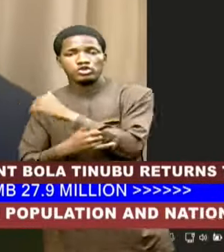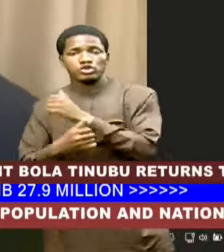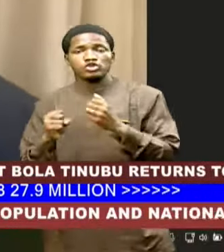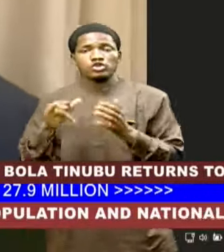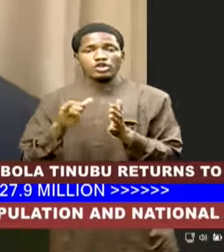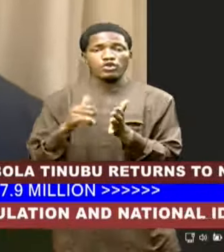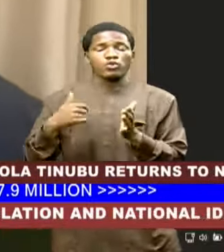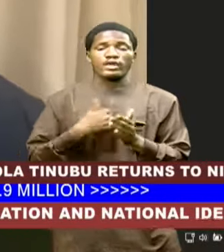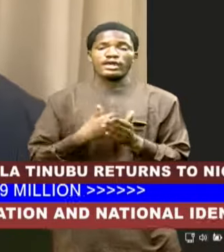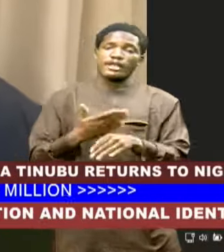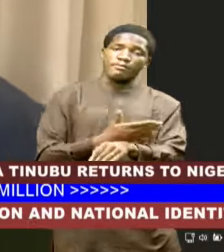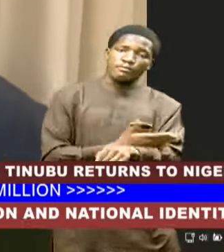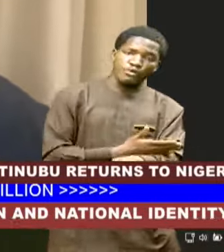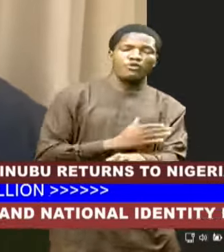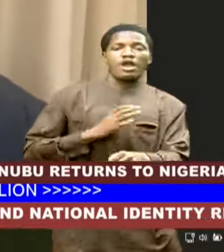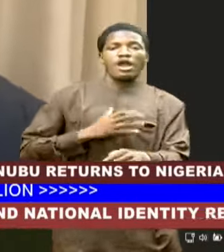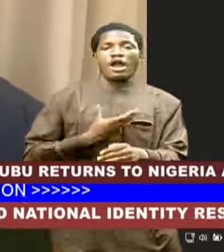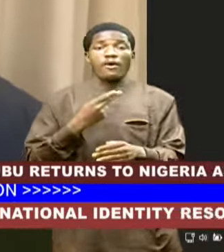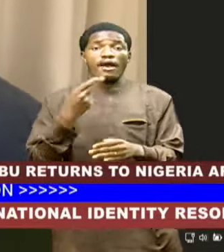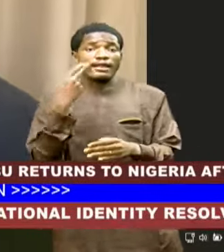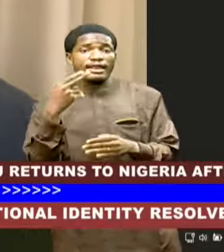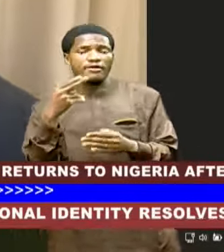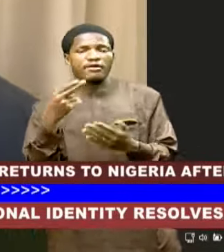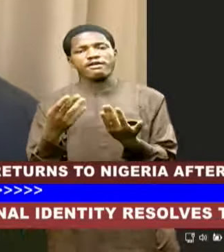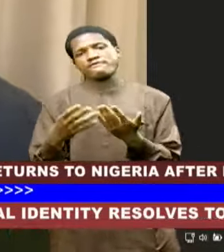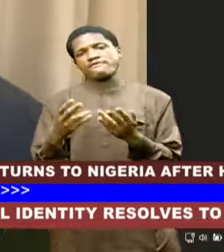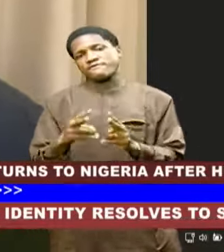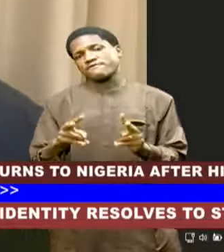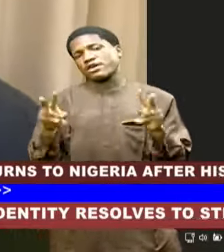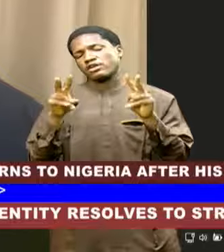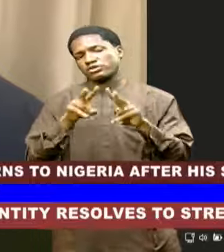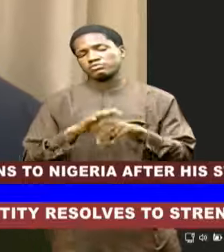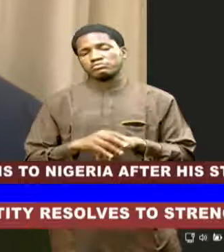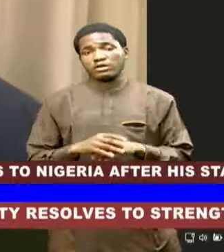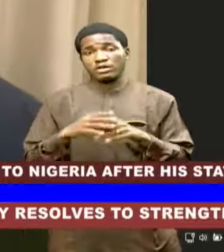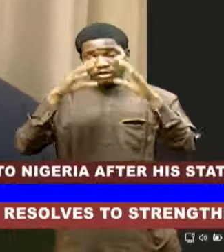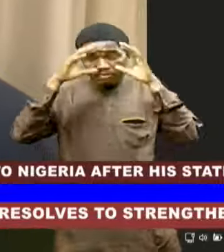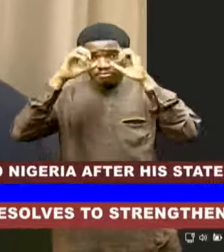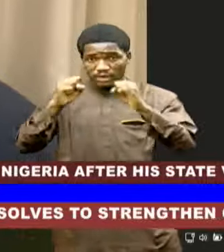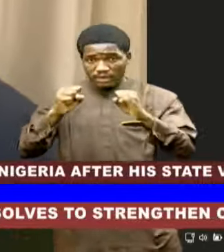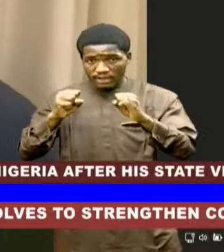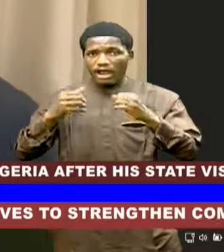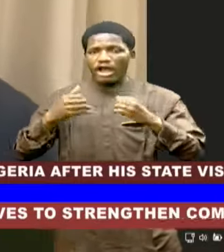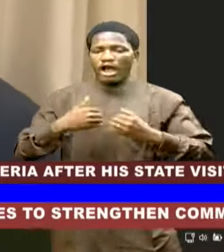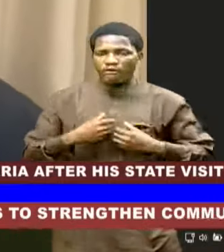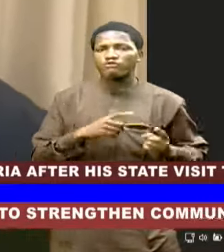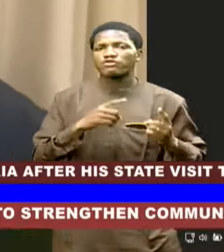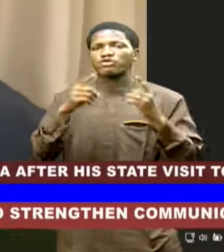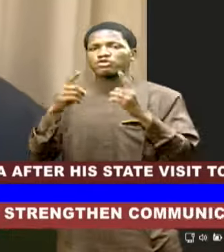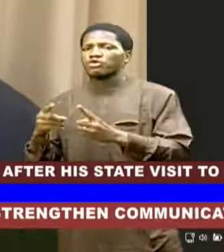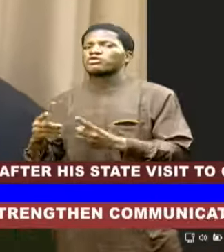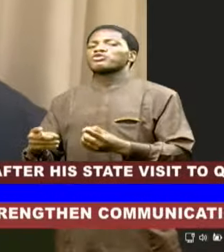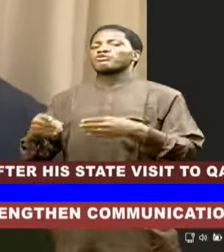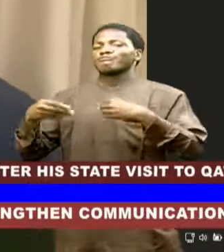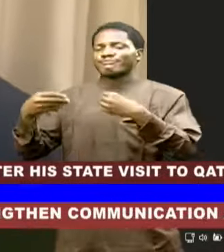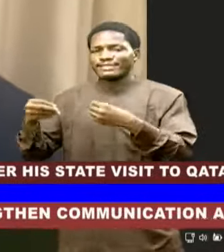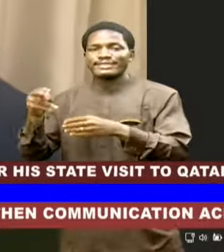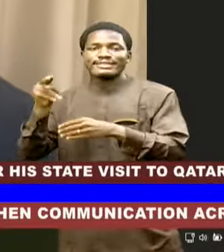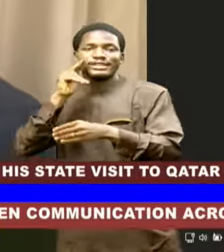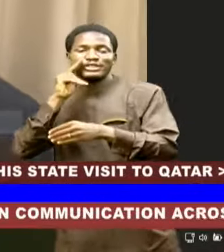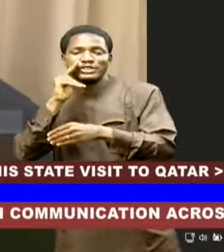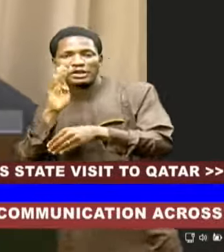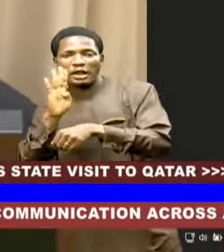currency. The president has made a very good case, a very serious case for the Nigerian business sector, for the